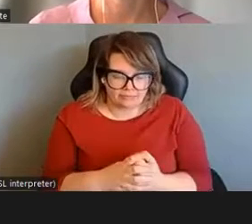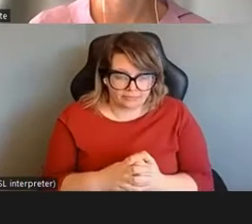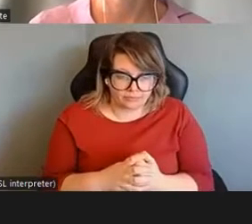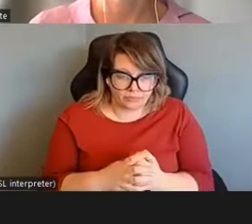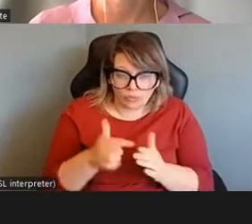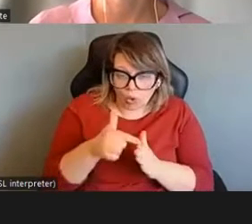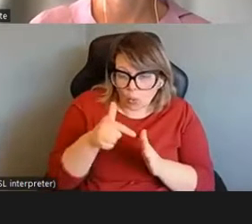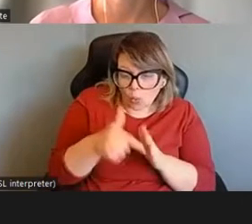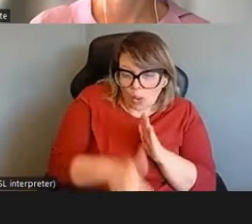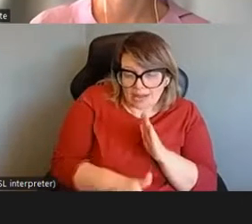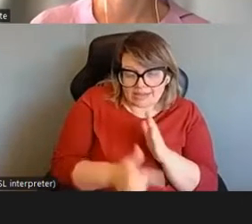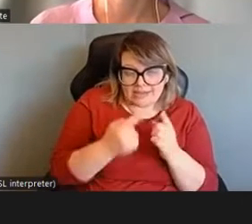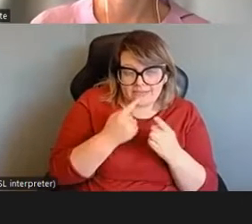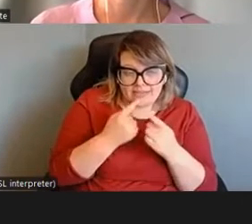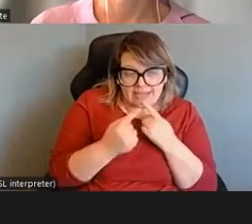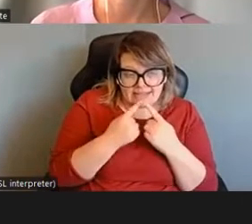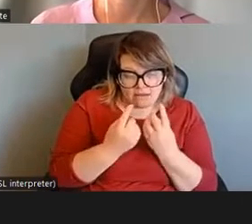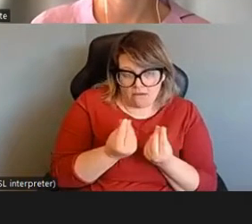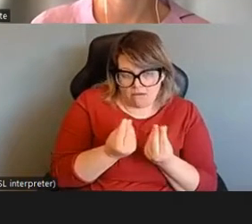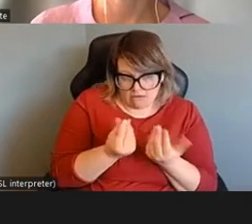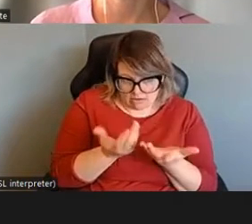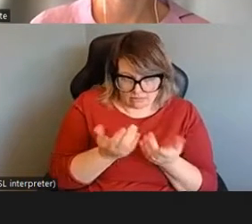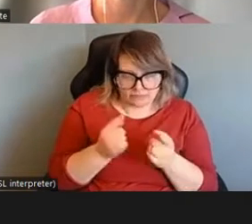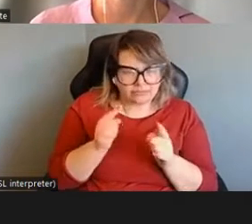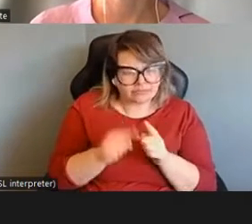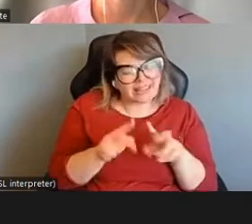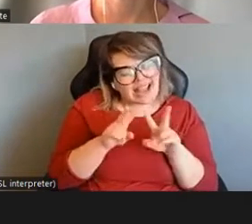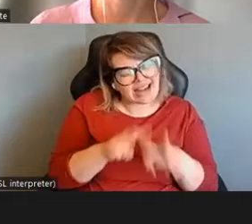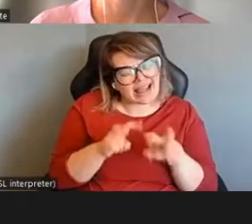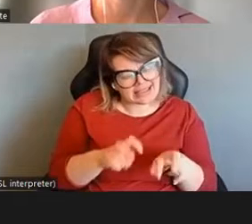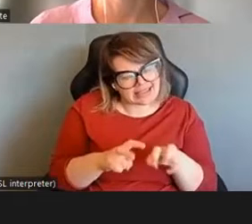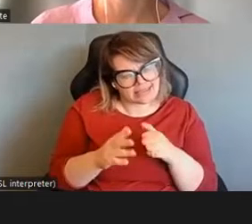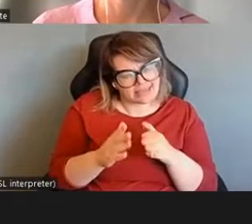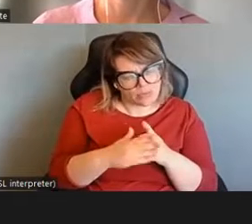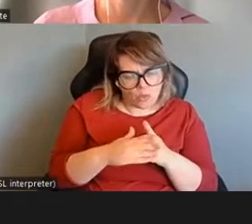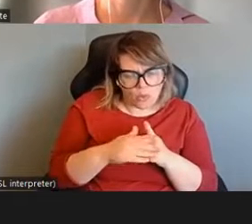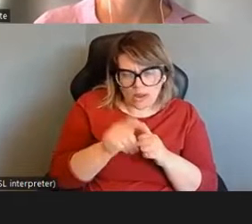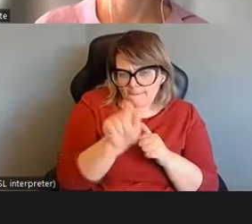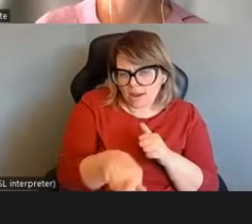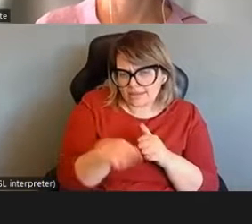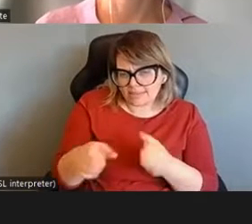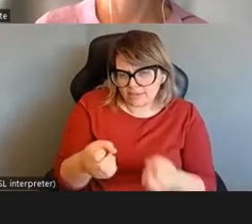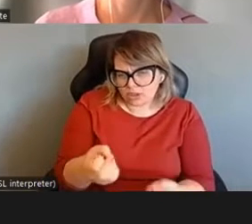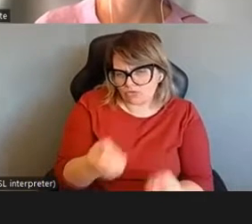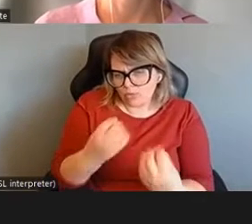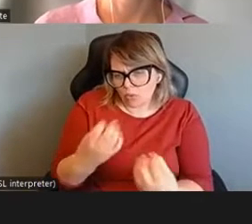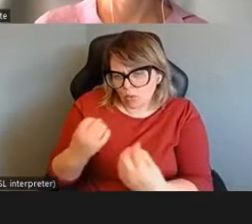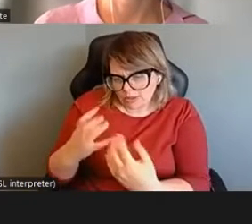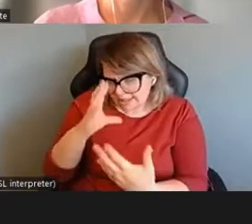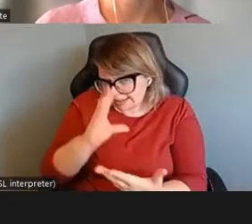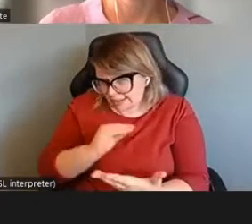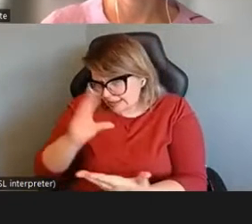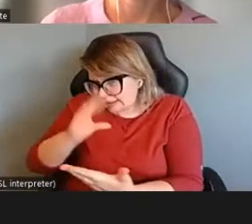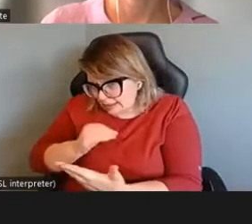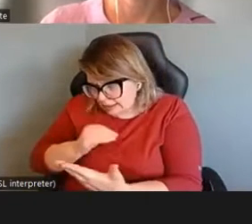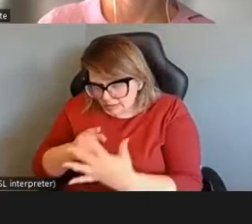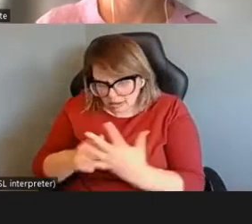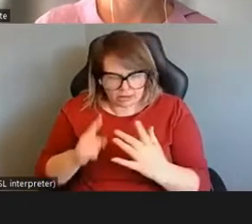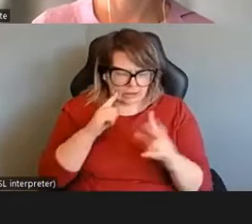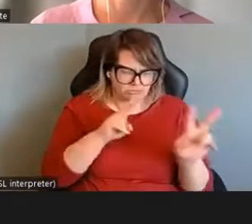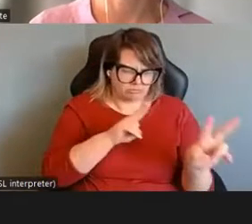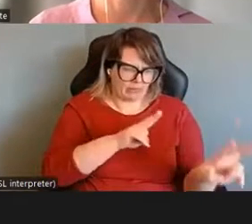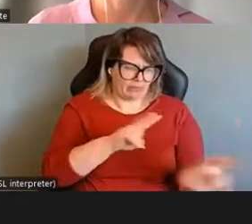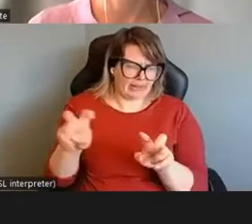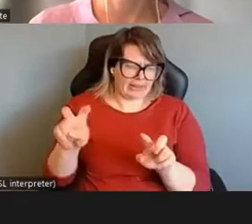the analysis part would then involve participatory coding of the data and looking for overarching